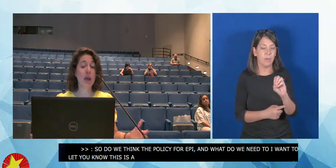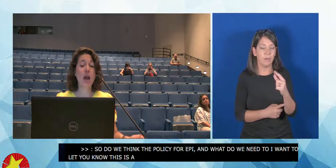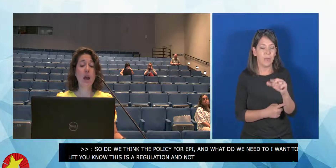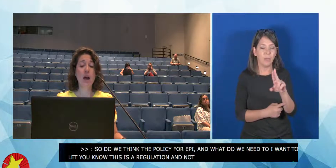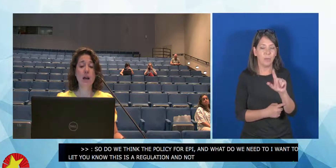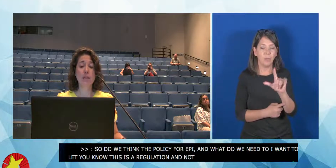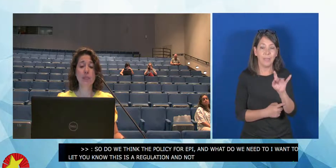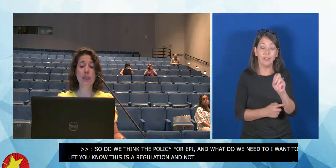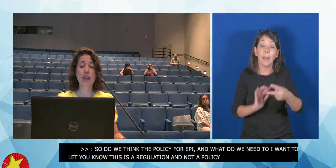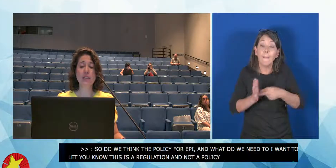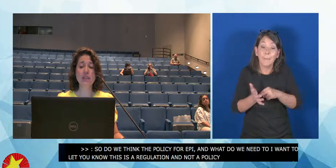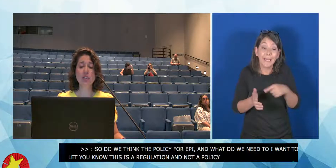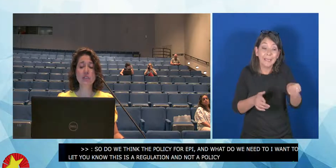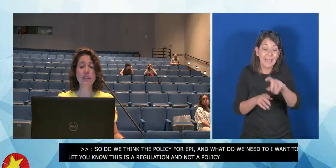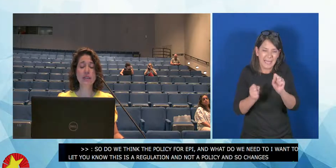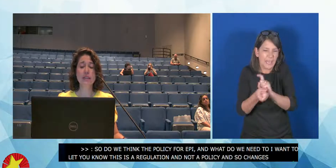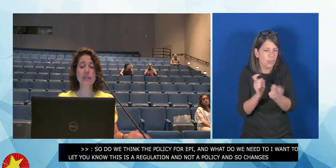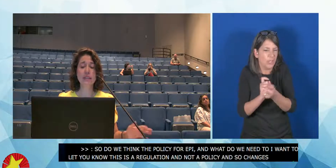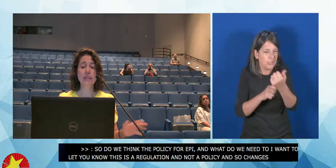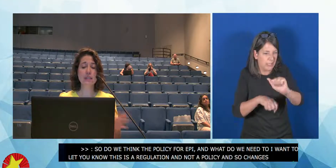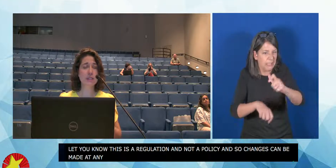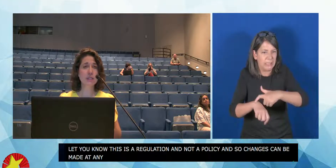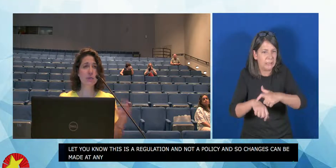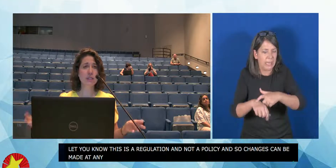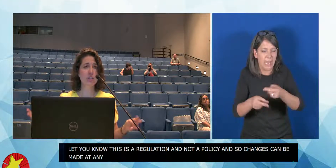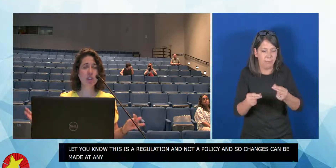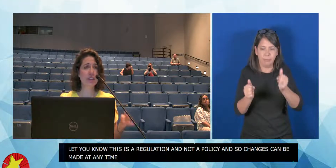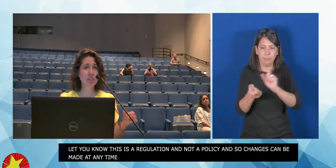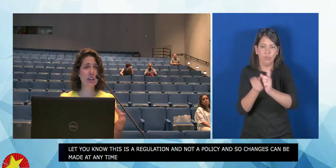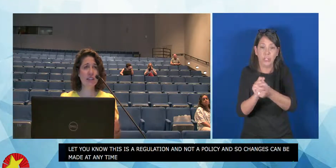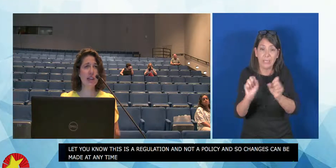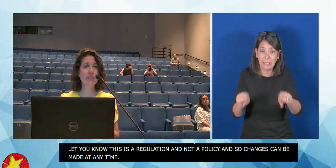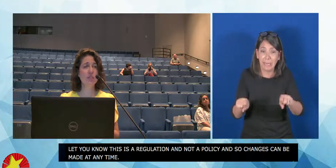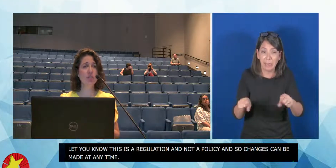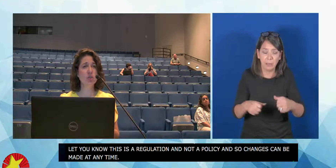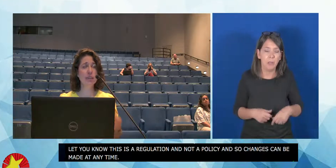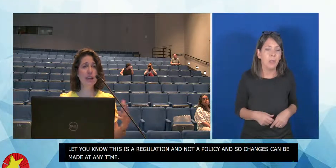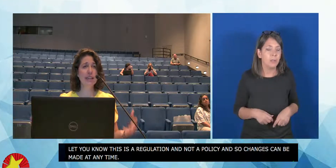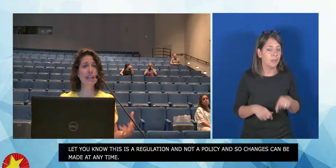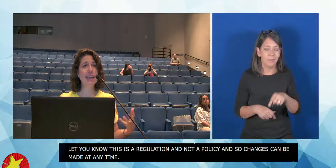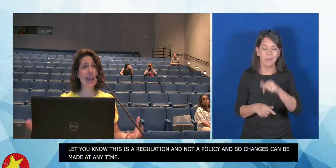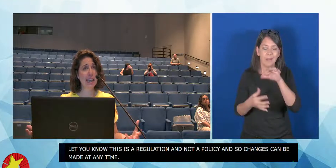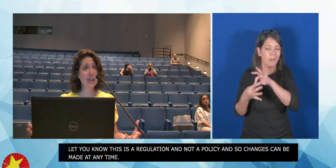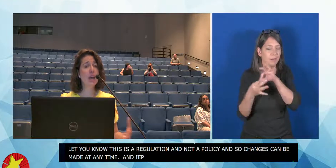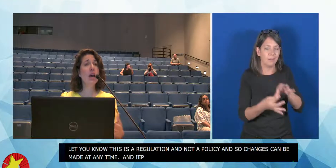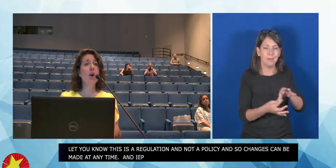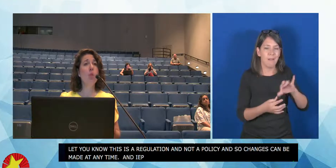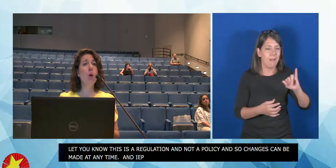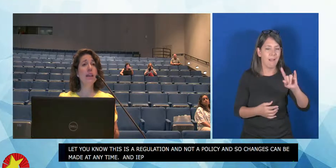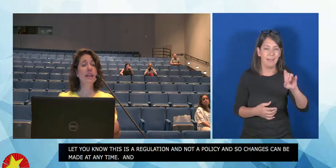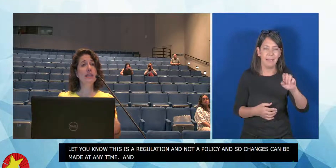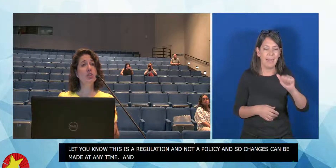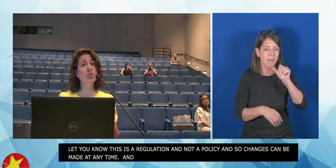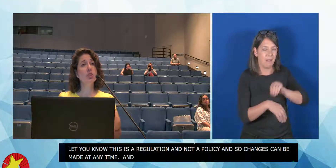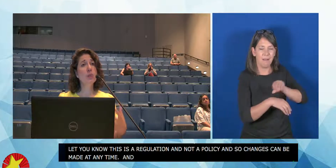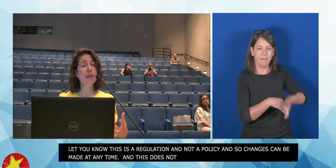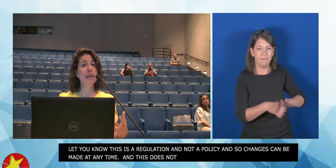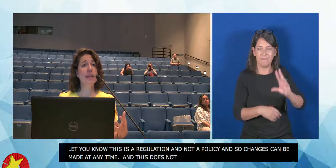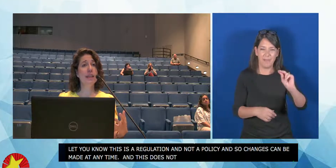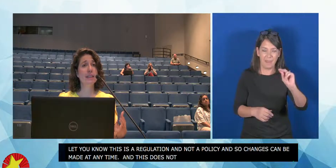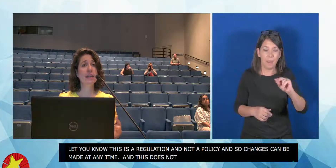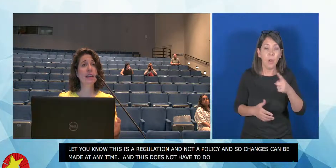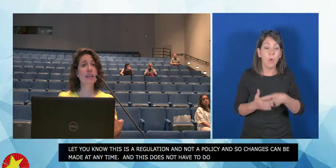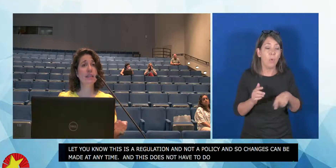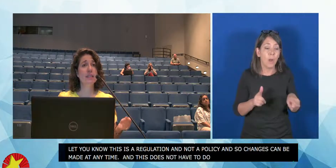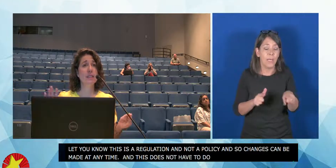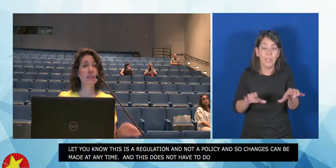time. Essentially, this doesn't really change anything having to do with IDEA. What it is doing